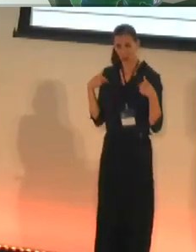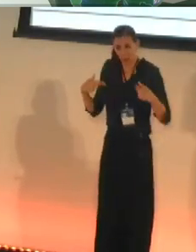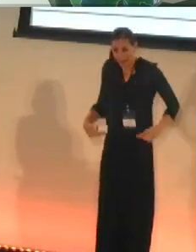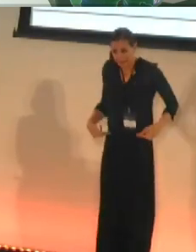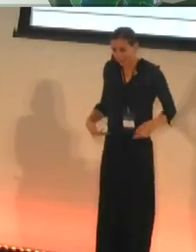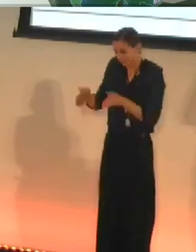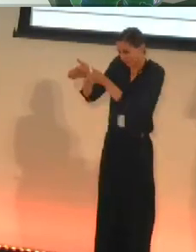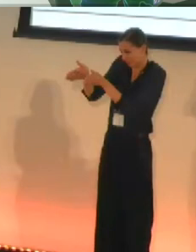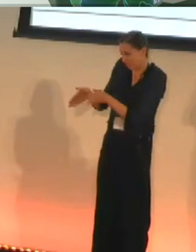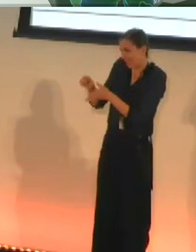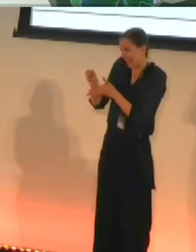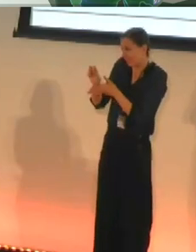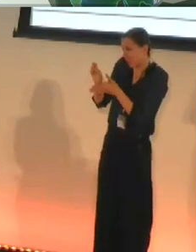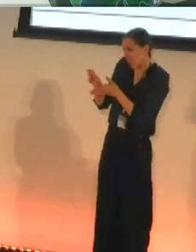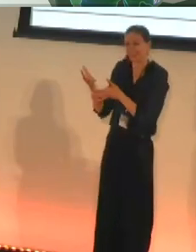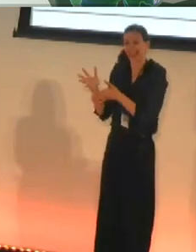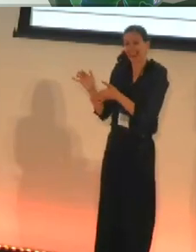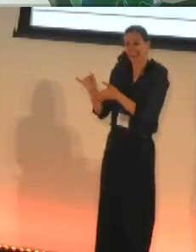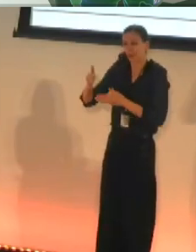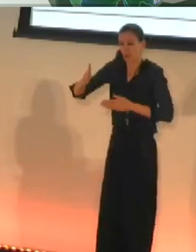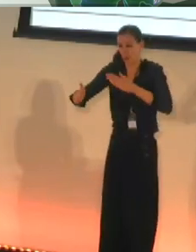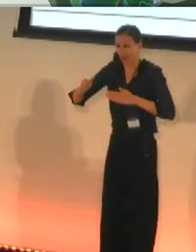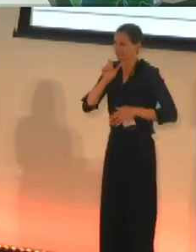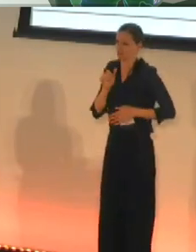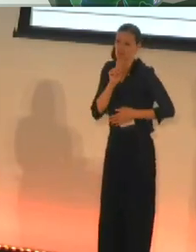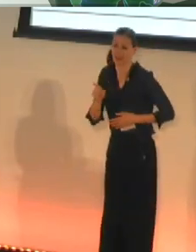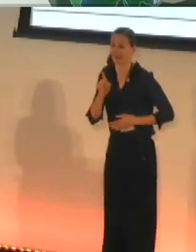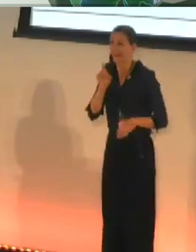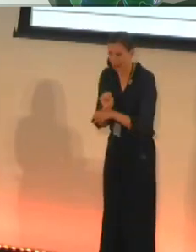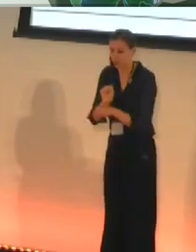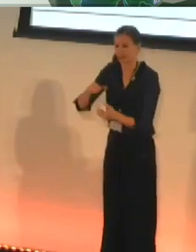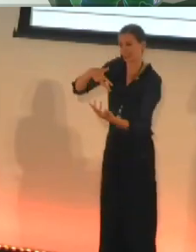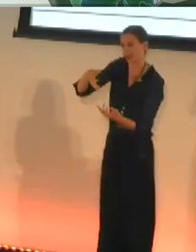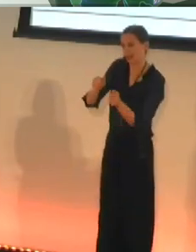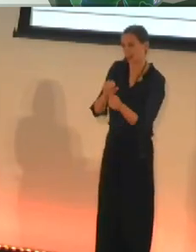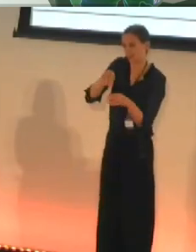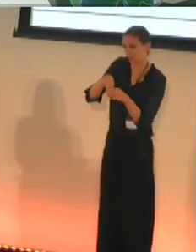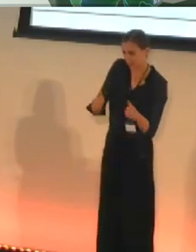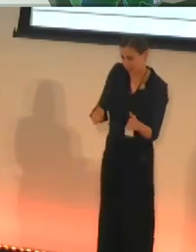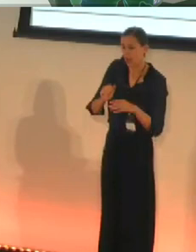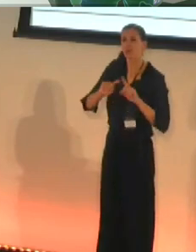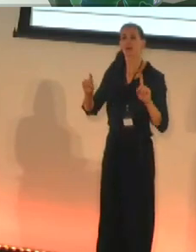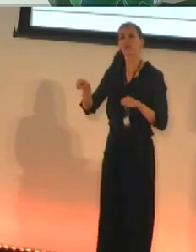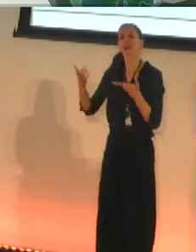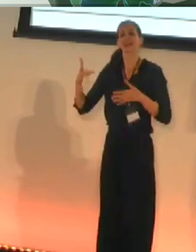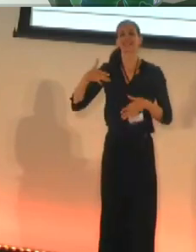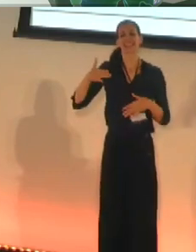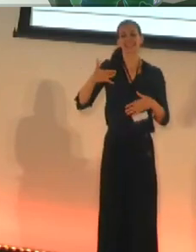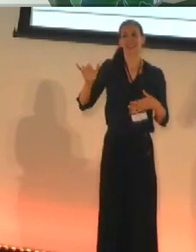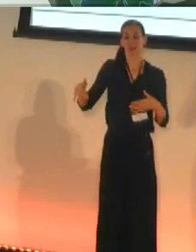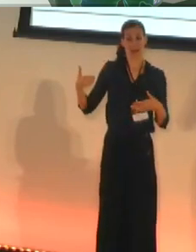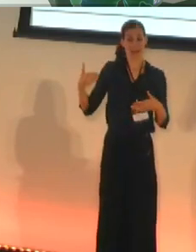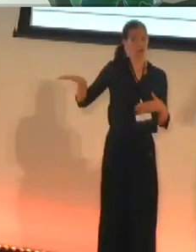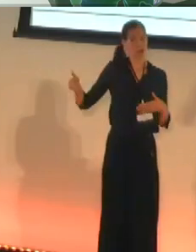other. They kind of act like robots in the scene. They don't actually interact with the participant, but they were there to provide a sense that there was actually presences